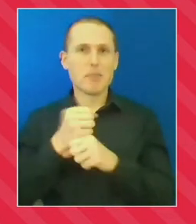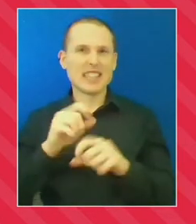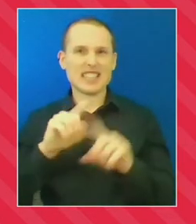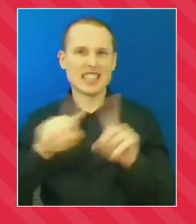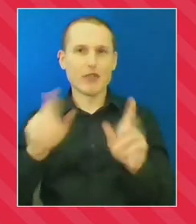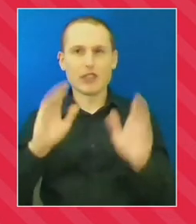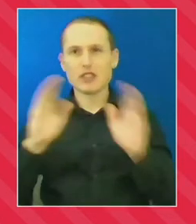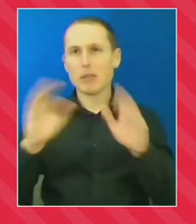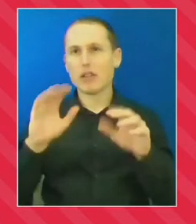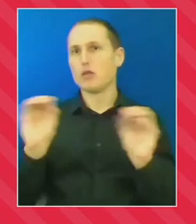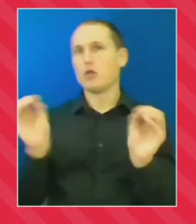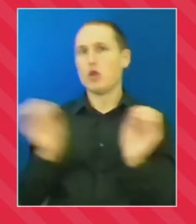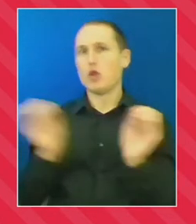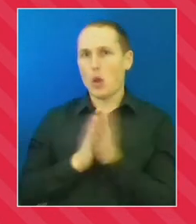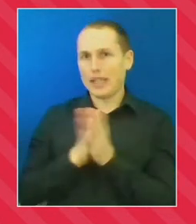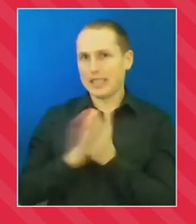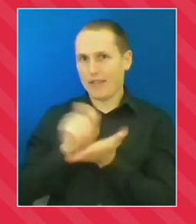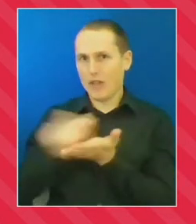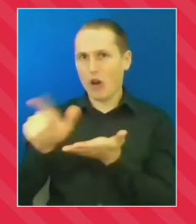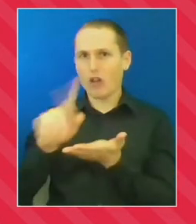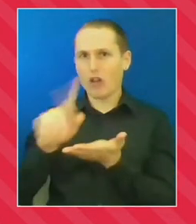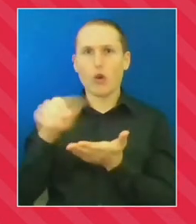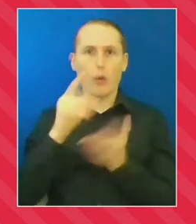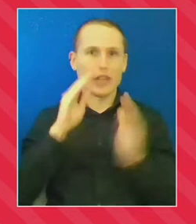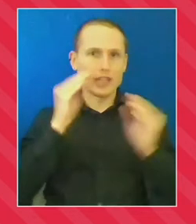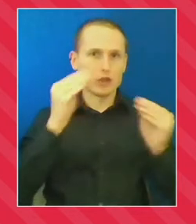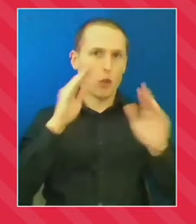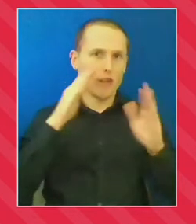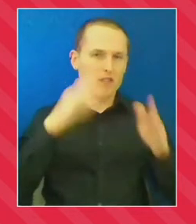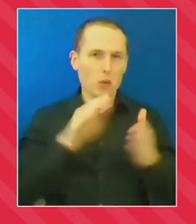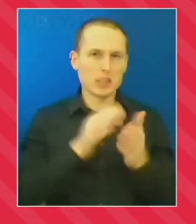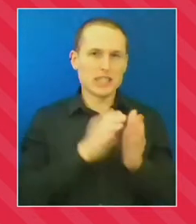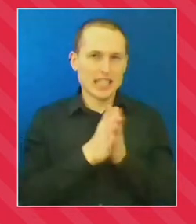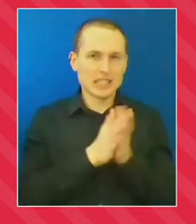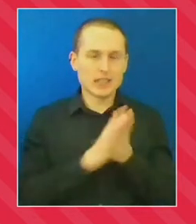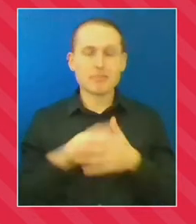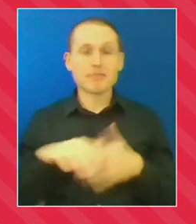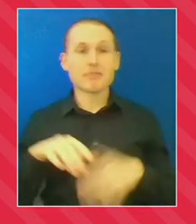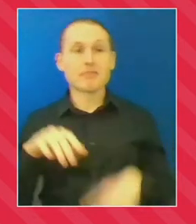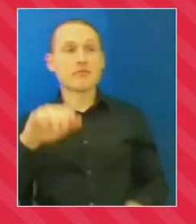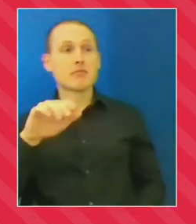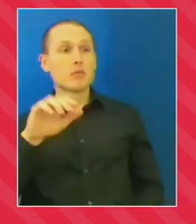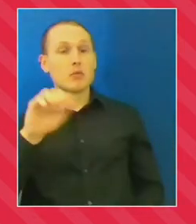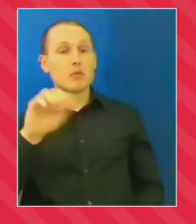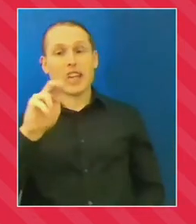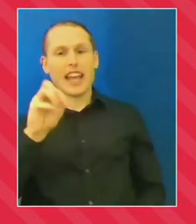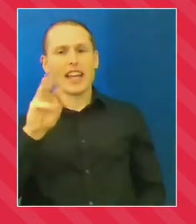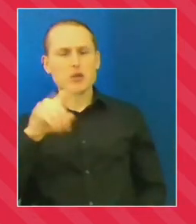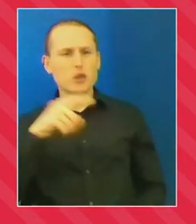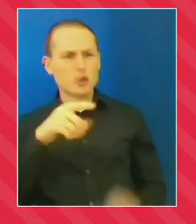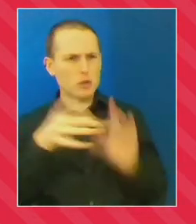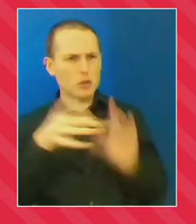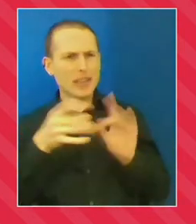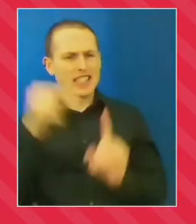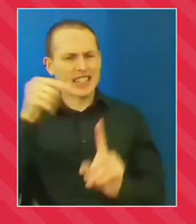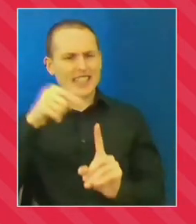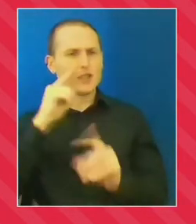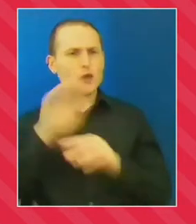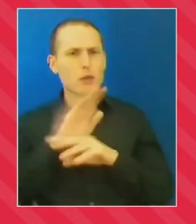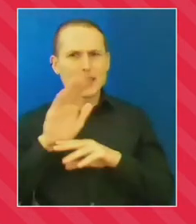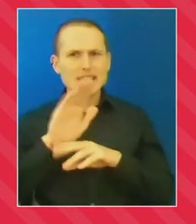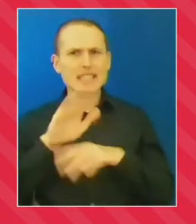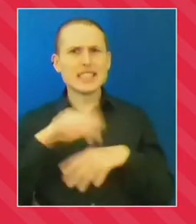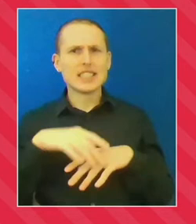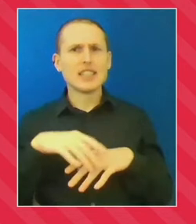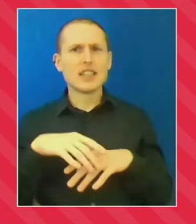all. Right. Well, and Andrew, you mentioned, you know, this being good for business. You also mentioned using the learnings. I think that does beg